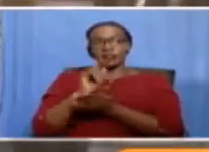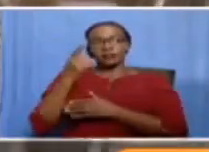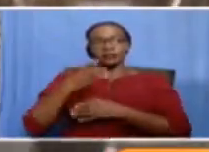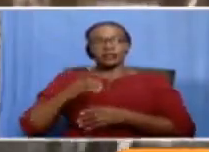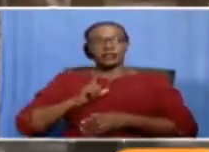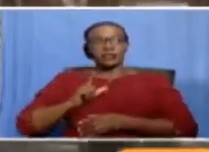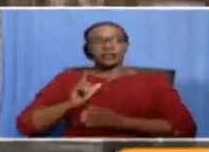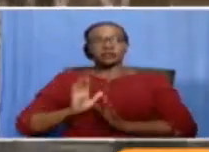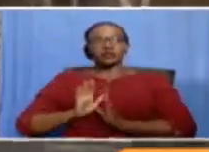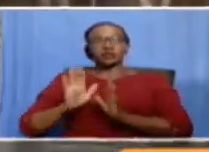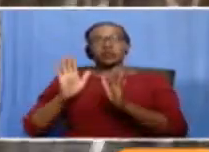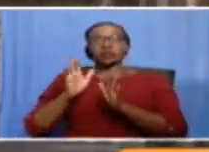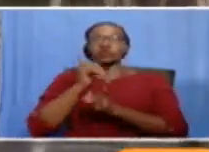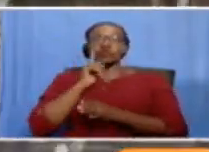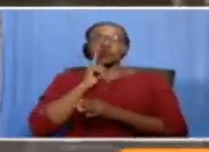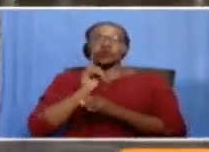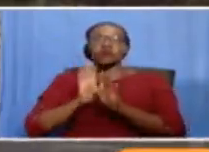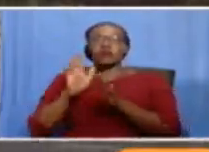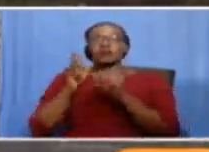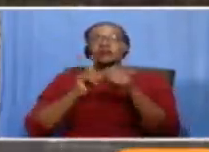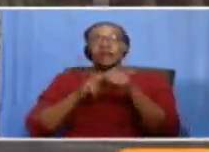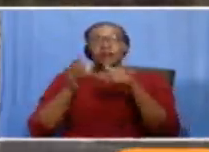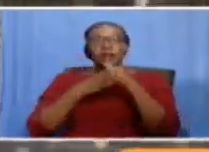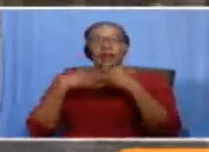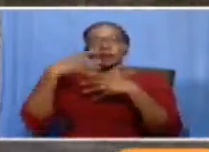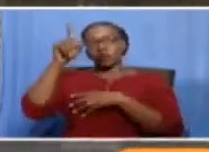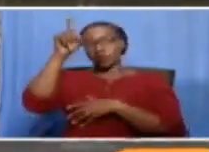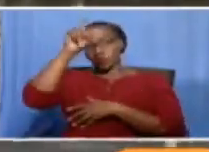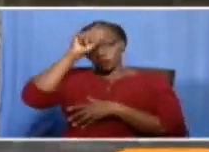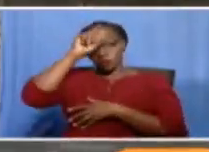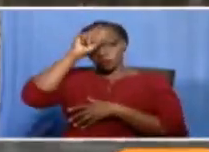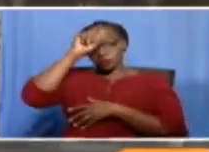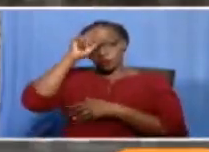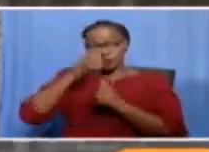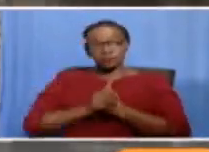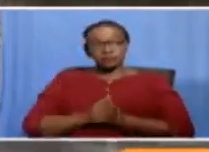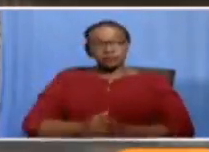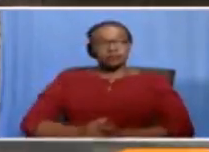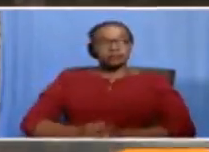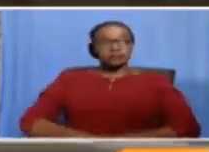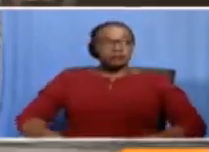country for Egypt tomorrow by 9 a.m. Brian O'Koth for Citizen TV.